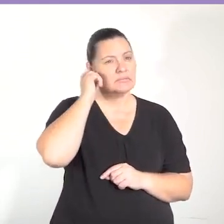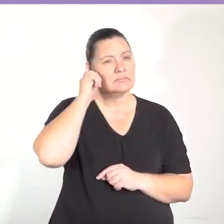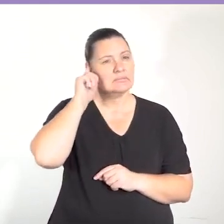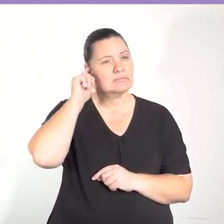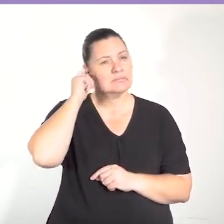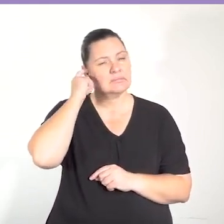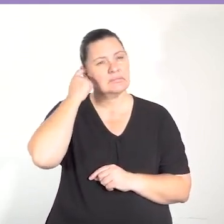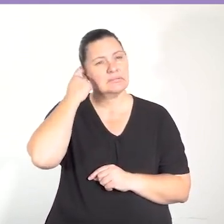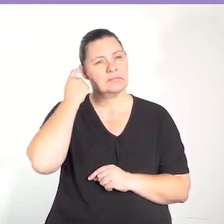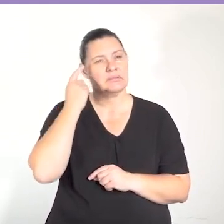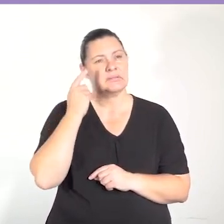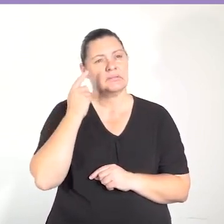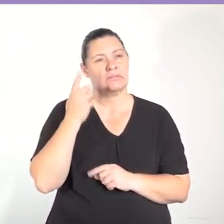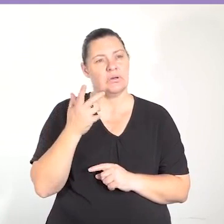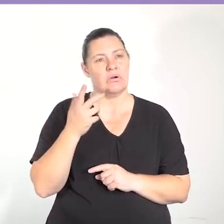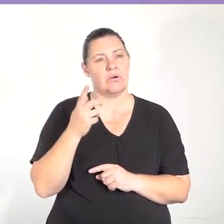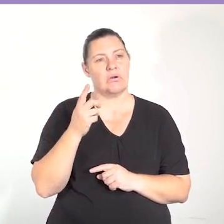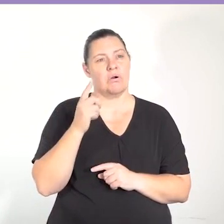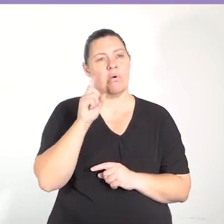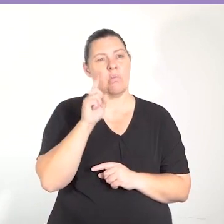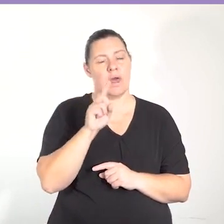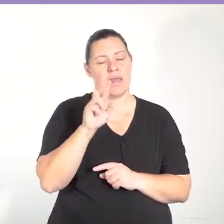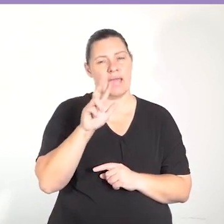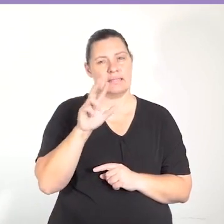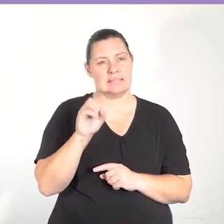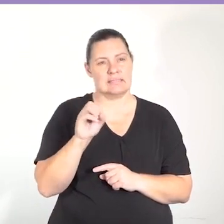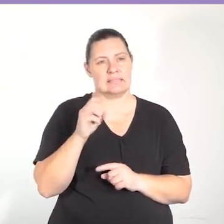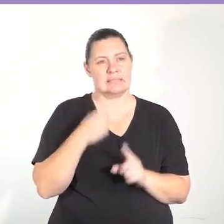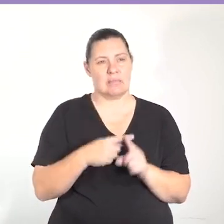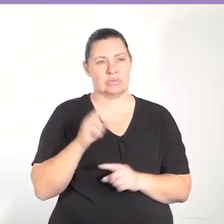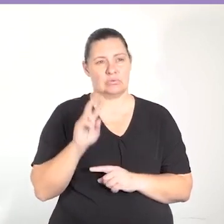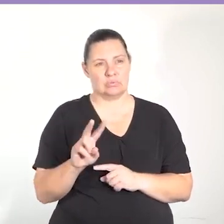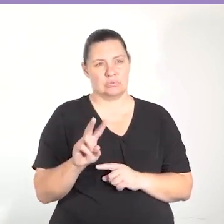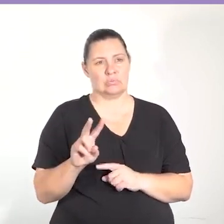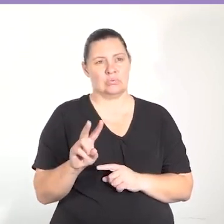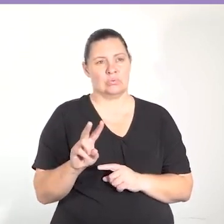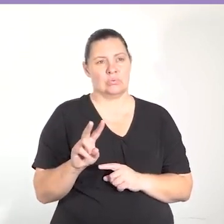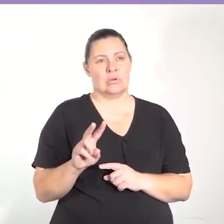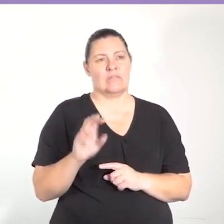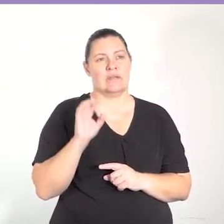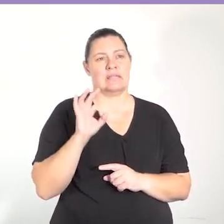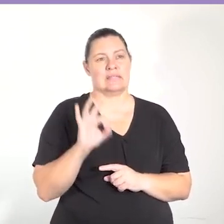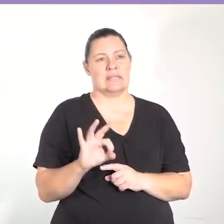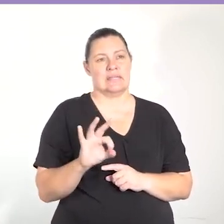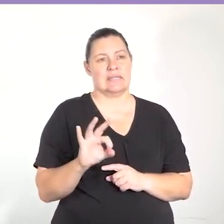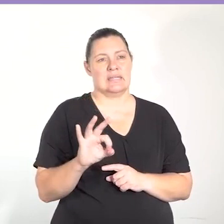tens column, and then we have that. So 180 multiplied by 2 gives us